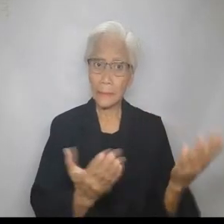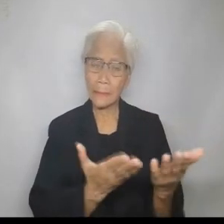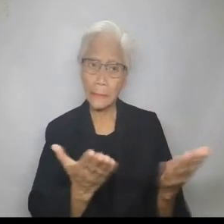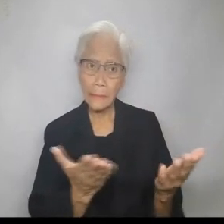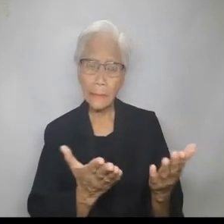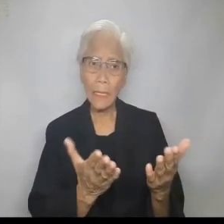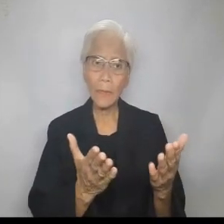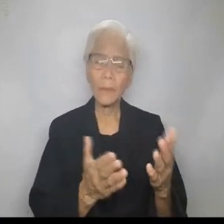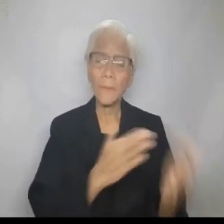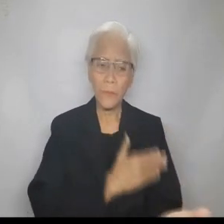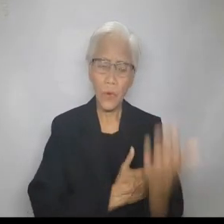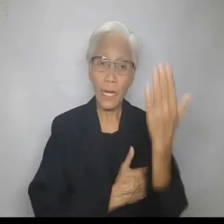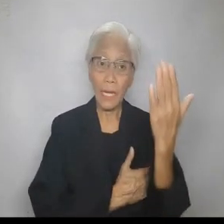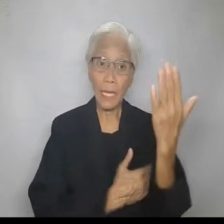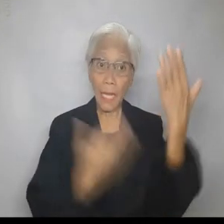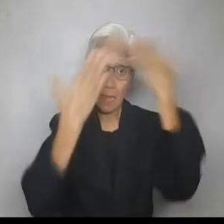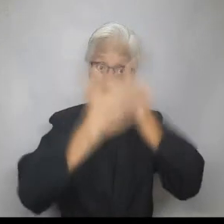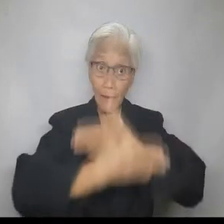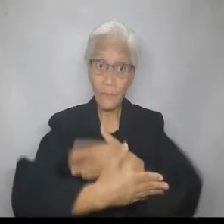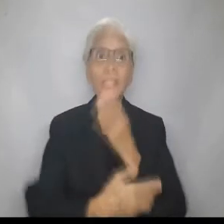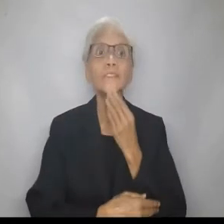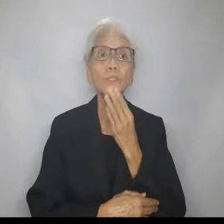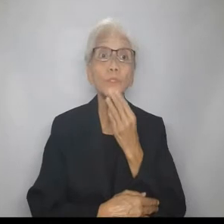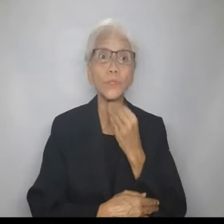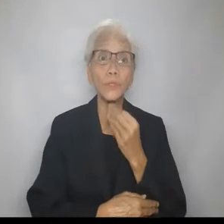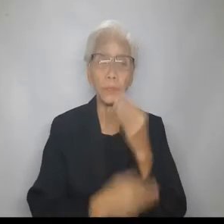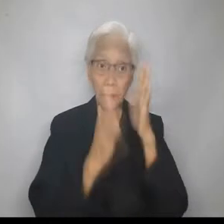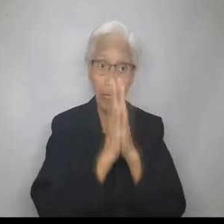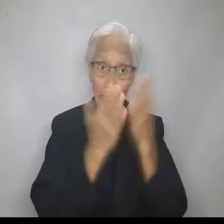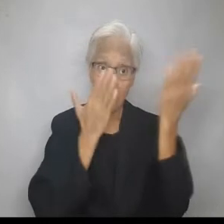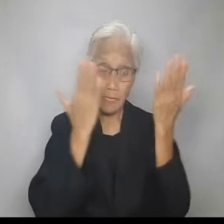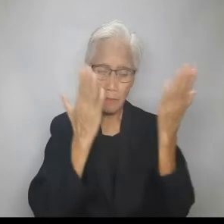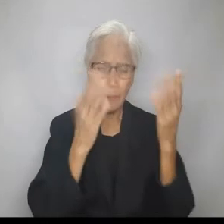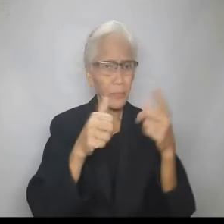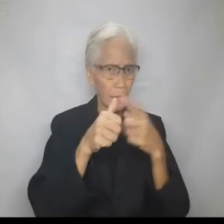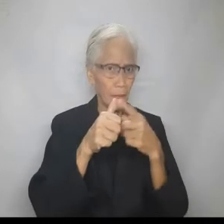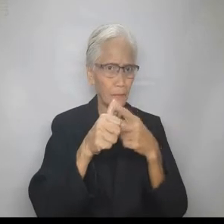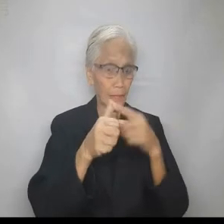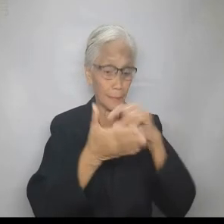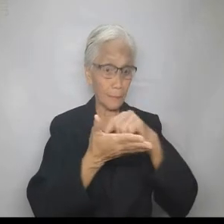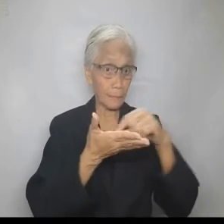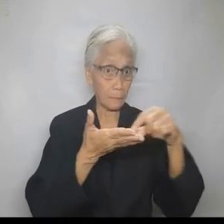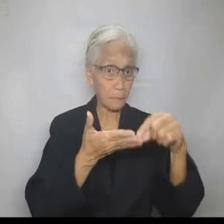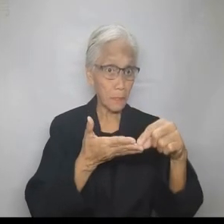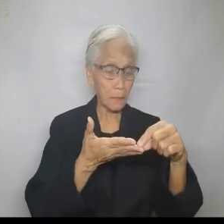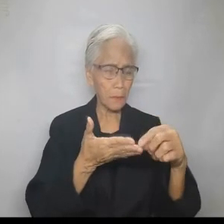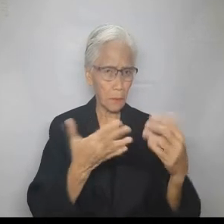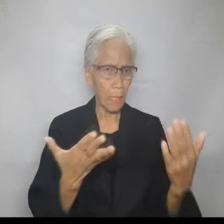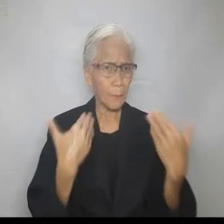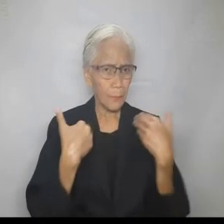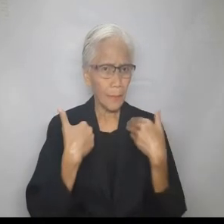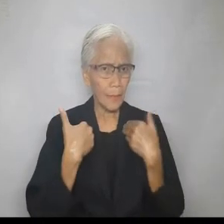as a centerpiece of the morning and evening Jewish prayer services. Its first verse encapsulates